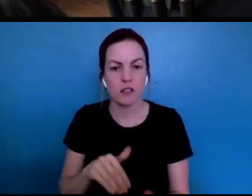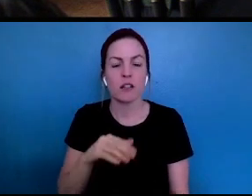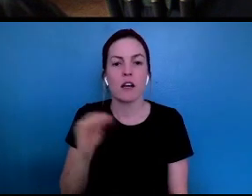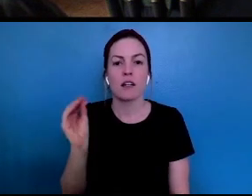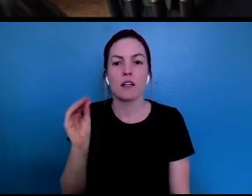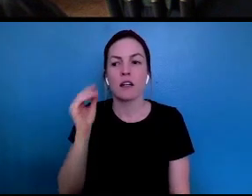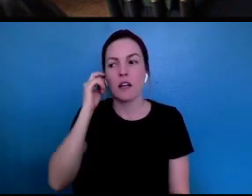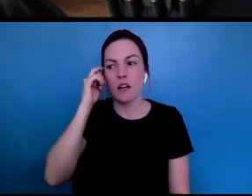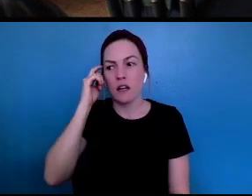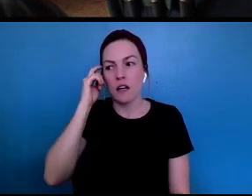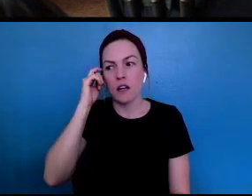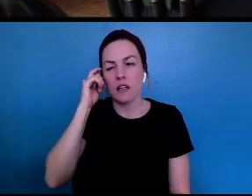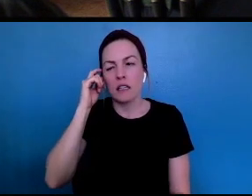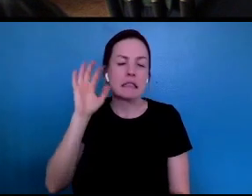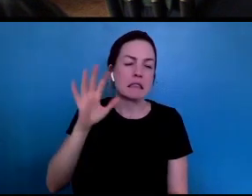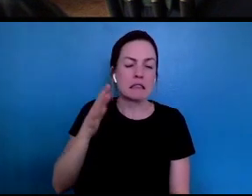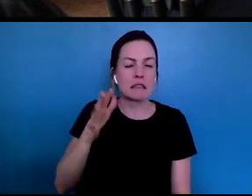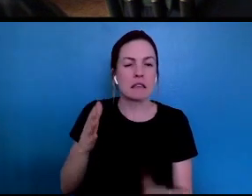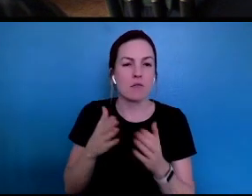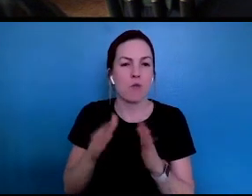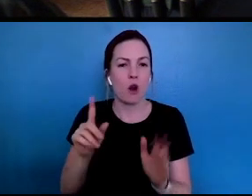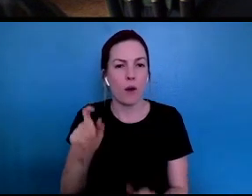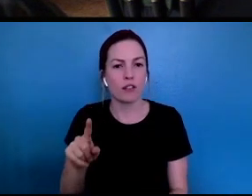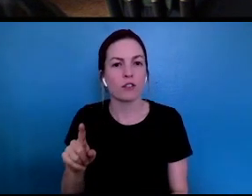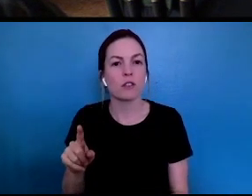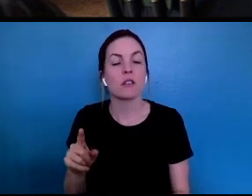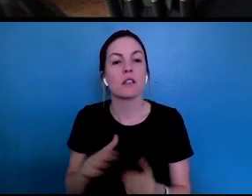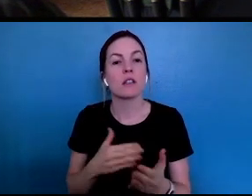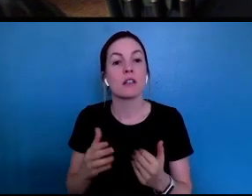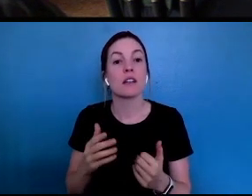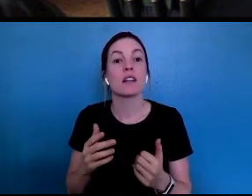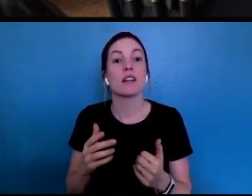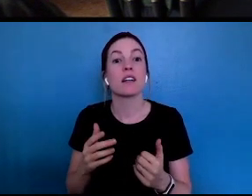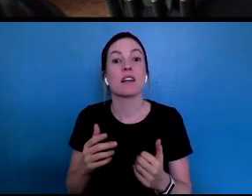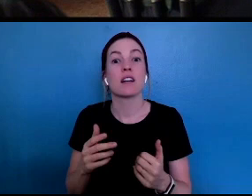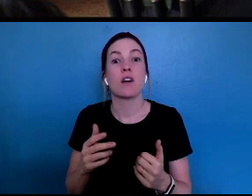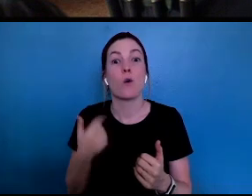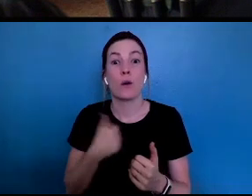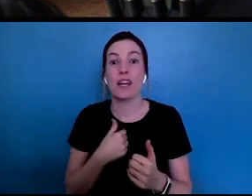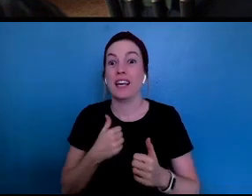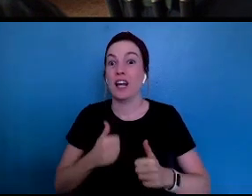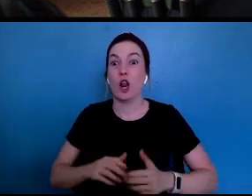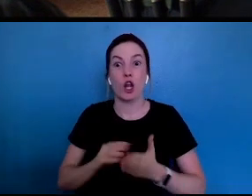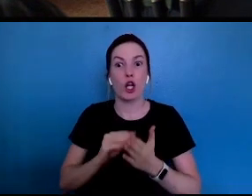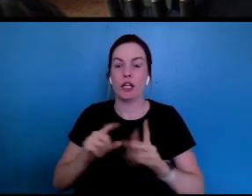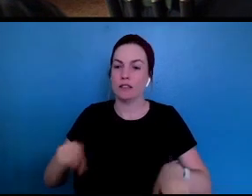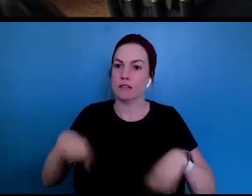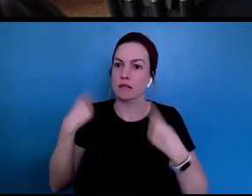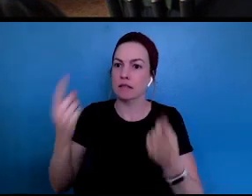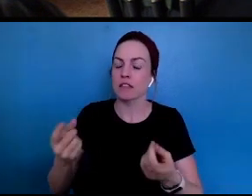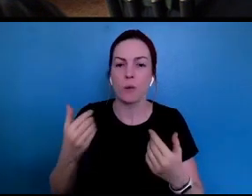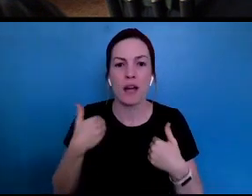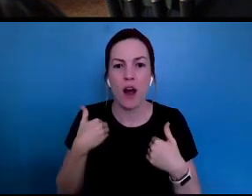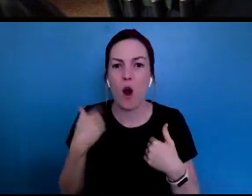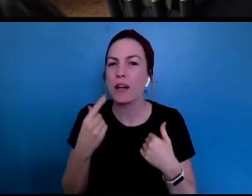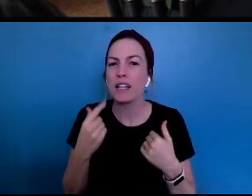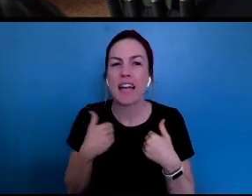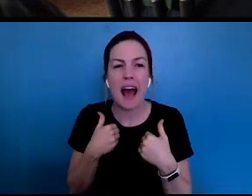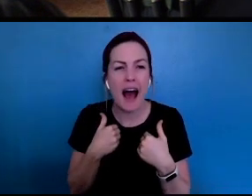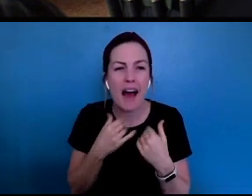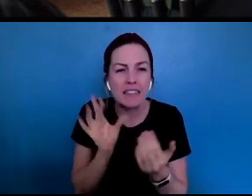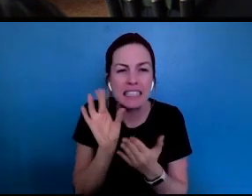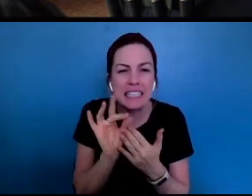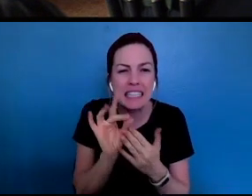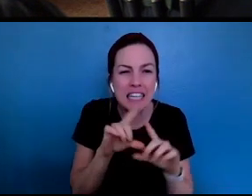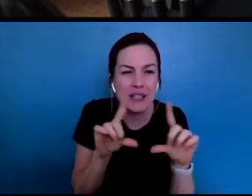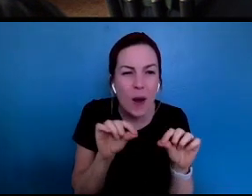broad question, but I know as lifelong learners, I feel like we all kind of have like a sticky note or a notebook or something like a tab